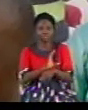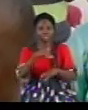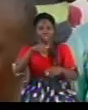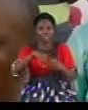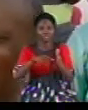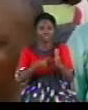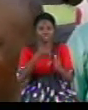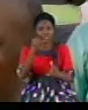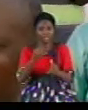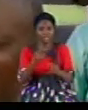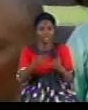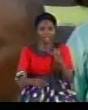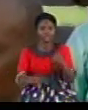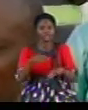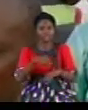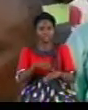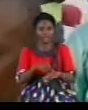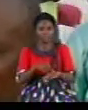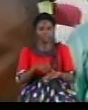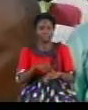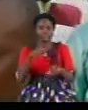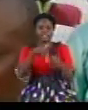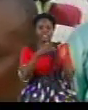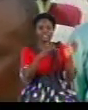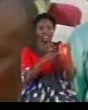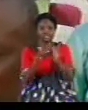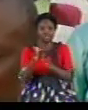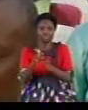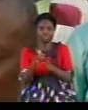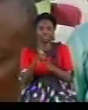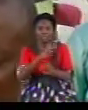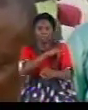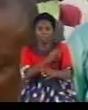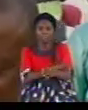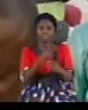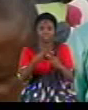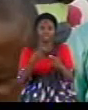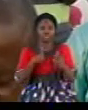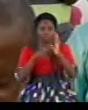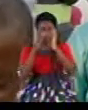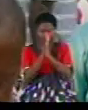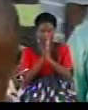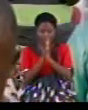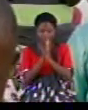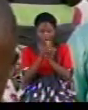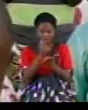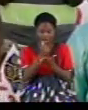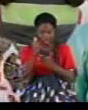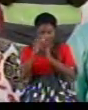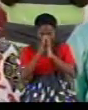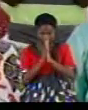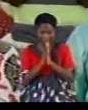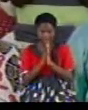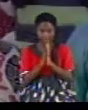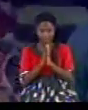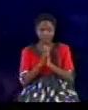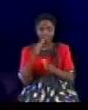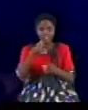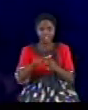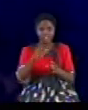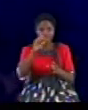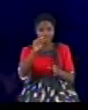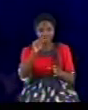In Jesus' mighty name, we pray. In Matthew